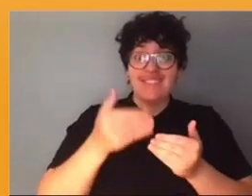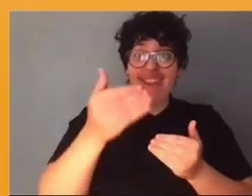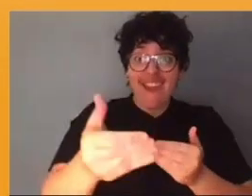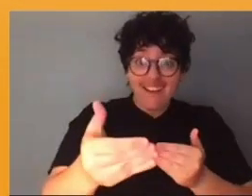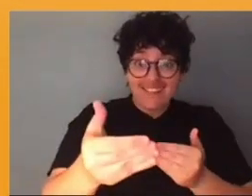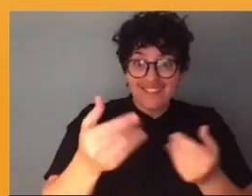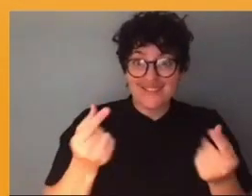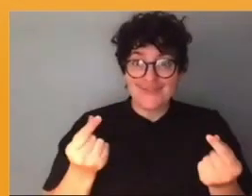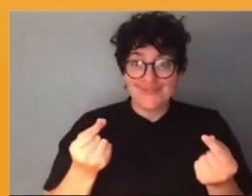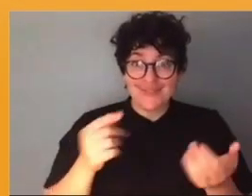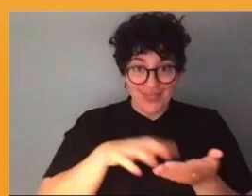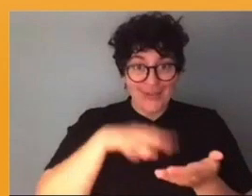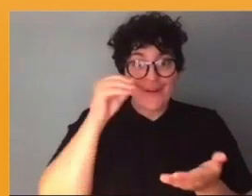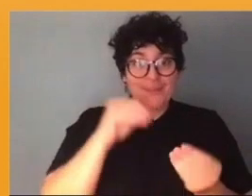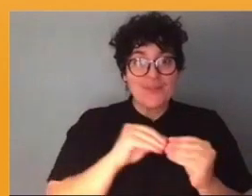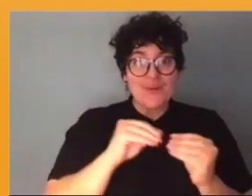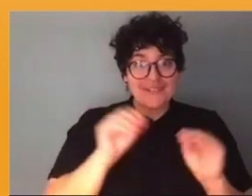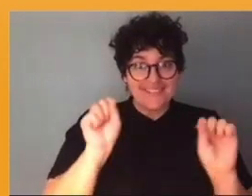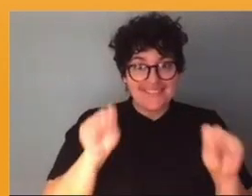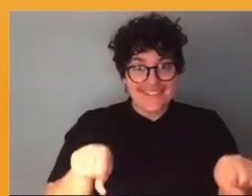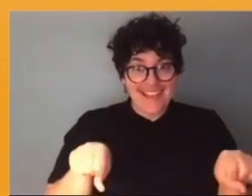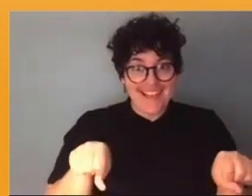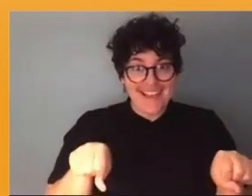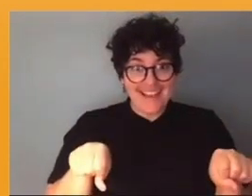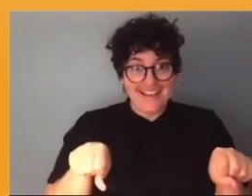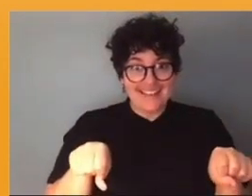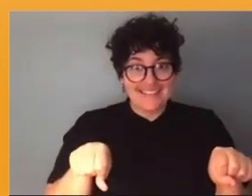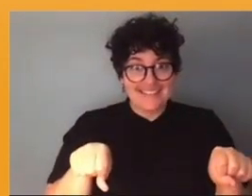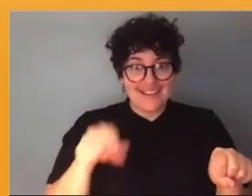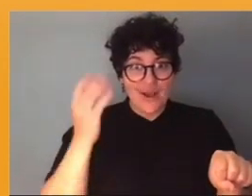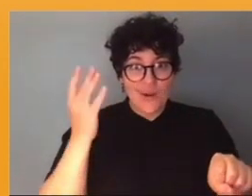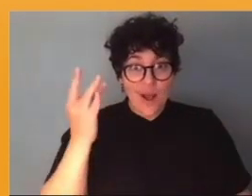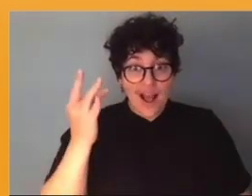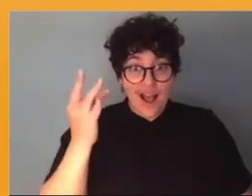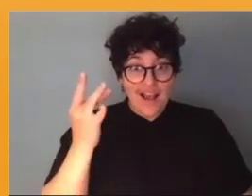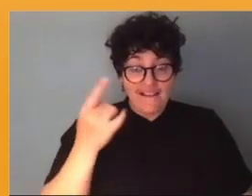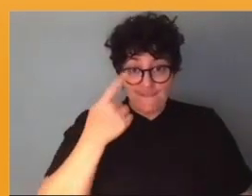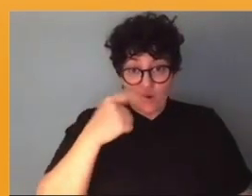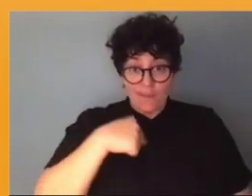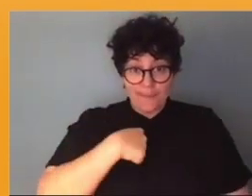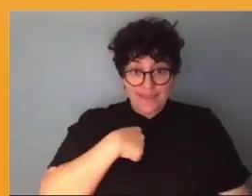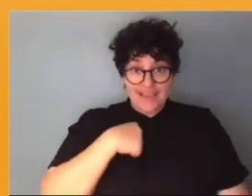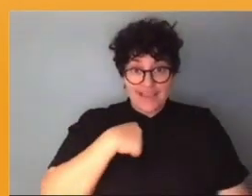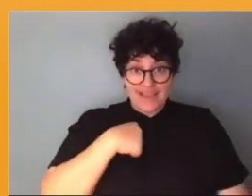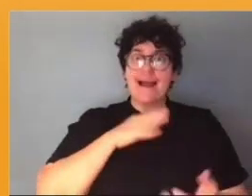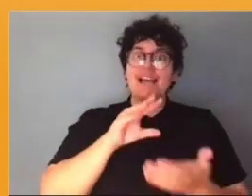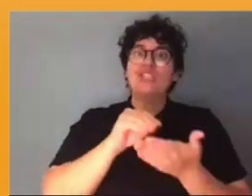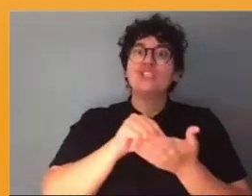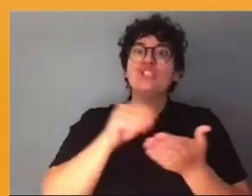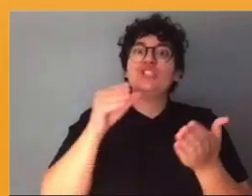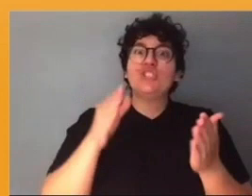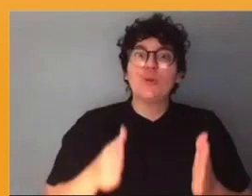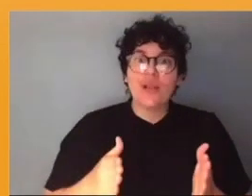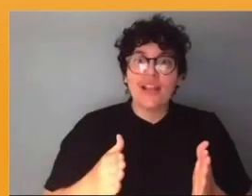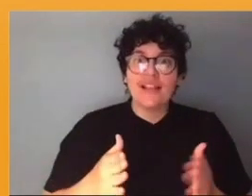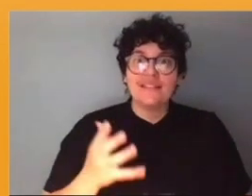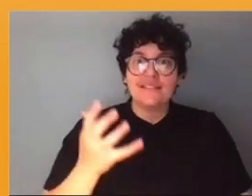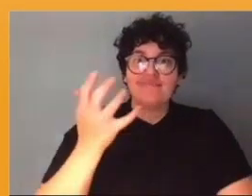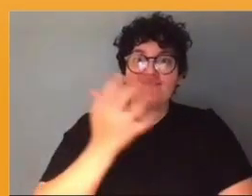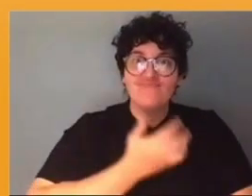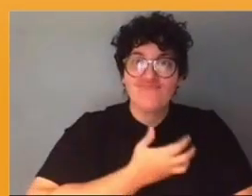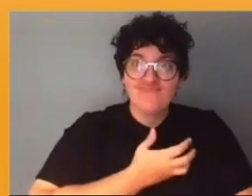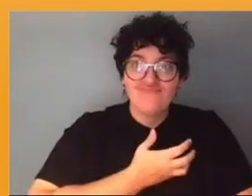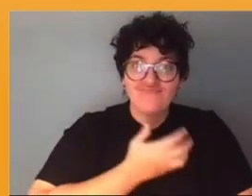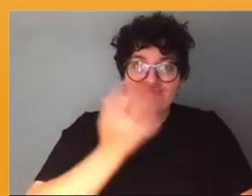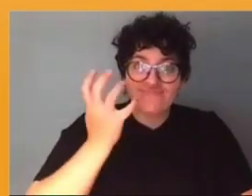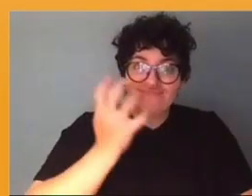bettering myself. And for me, that comes from my students. Students are teaching me